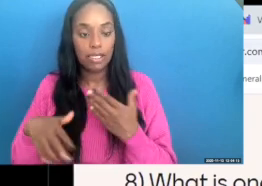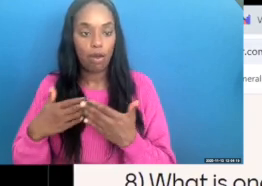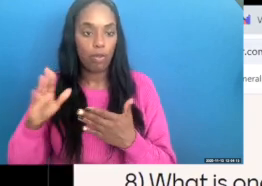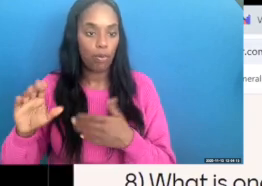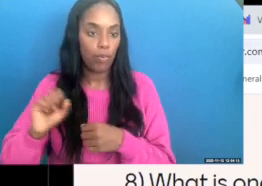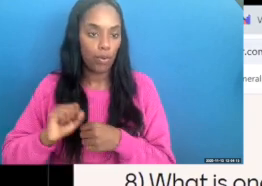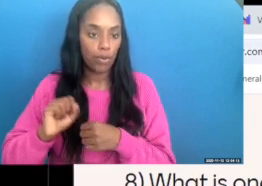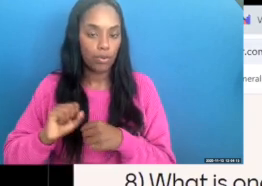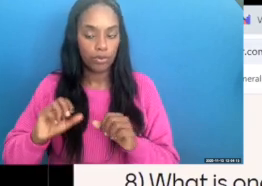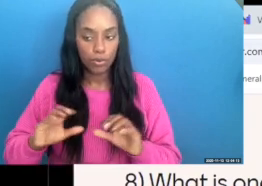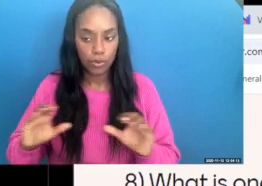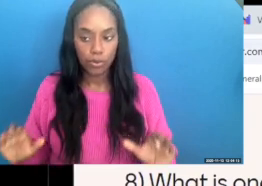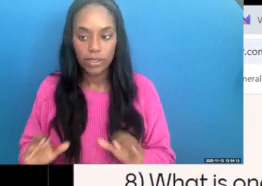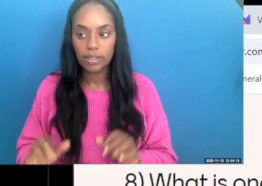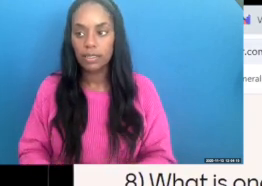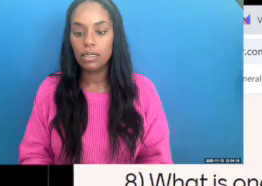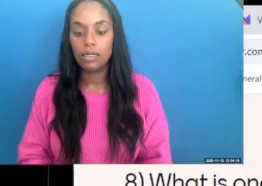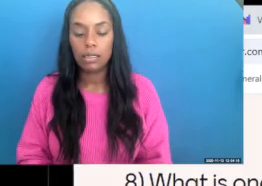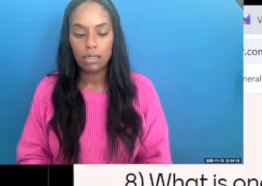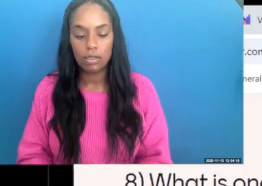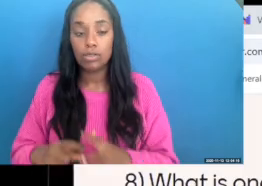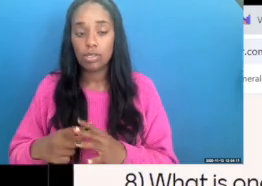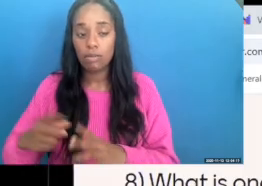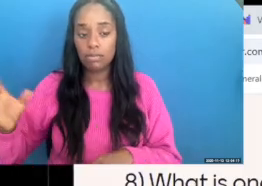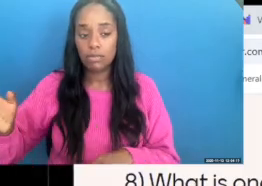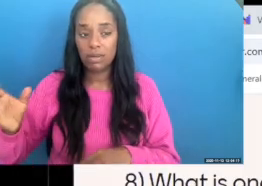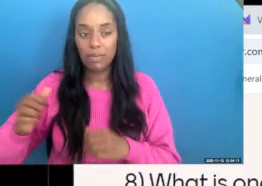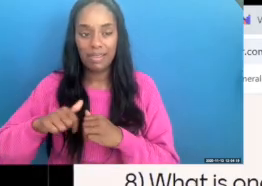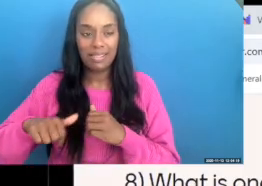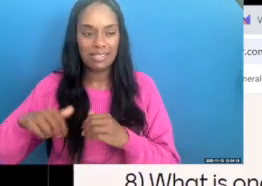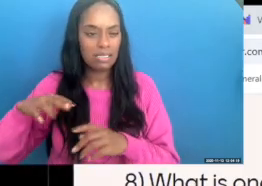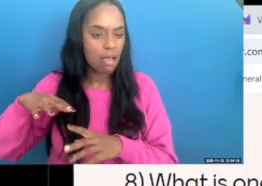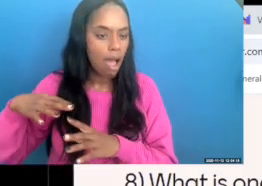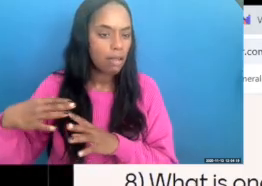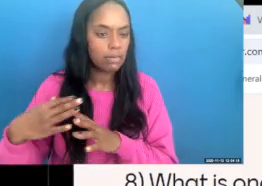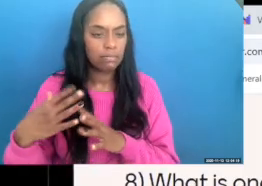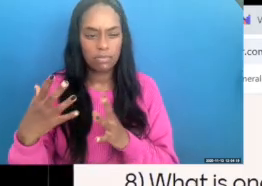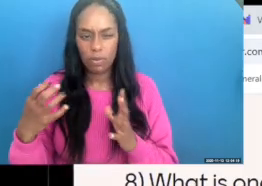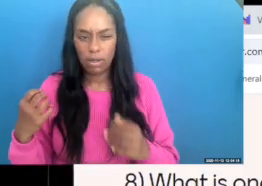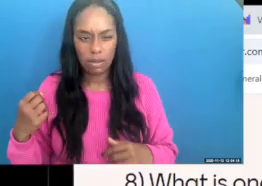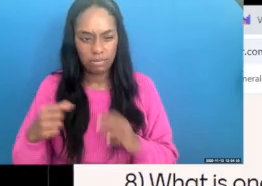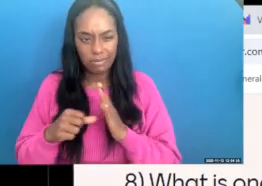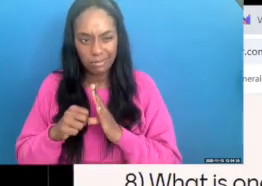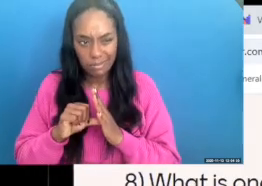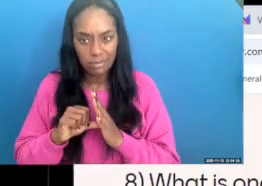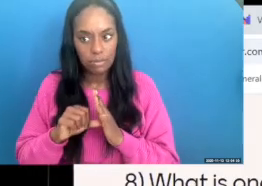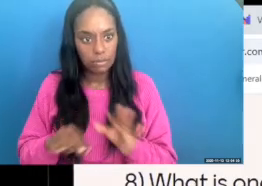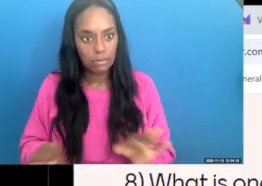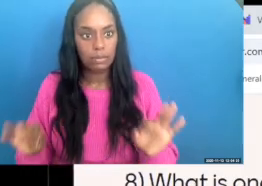Rodner Sutter with Environmental Defense Fund, and just first, thank you to all of you for putting this together and all the work that you're